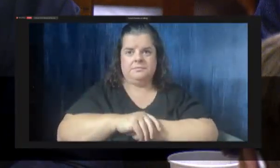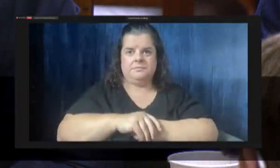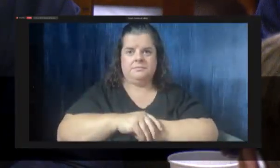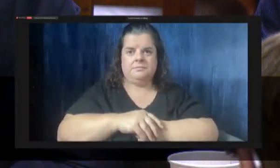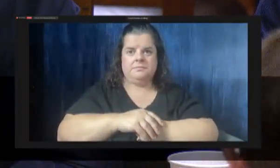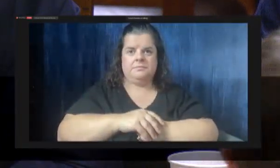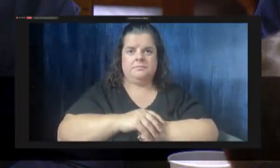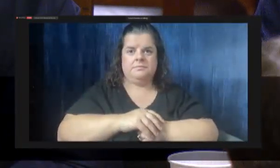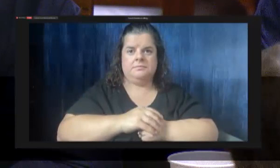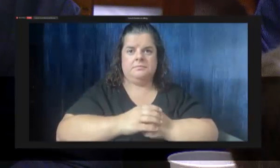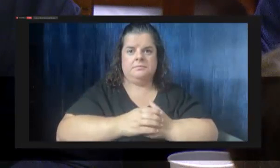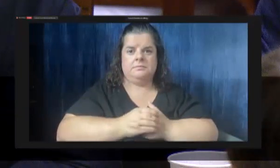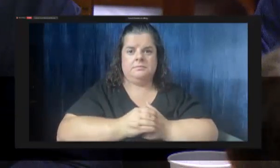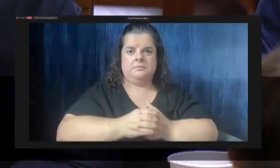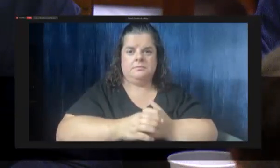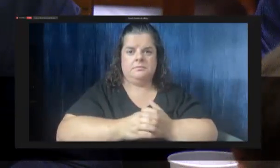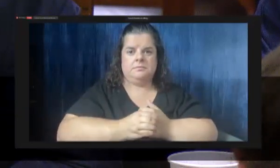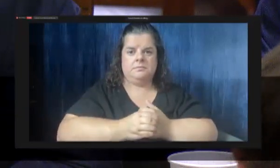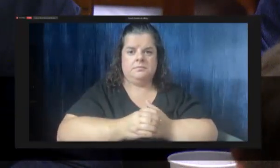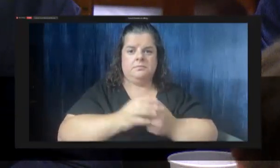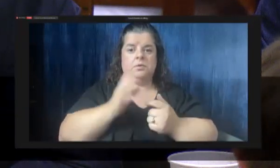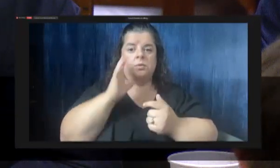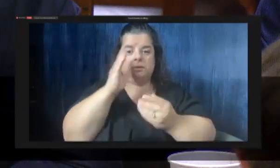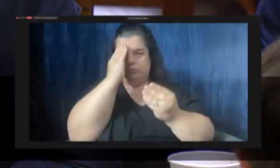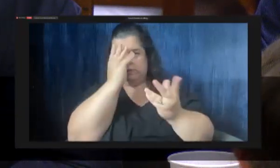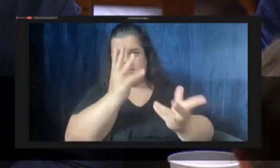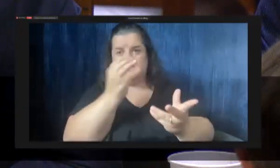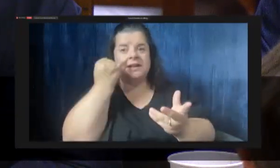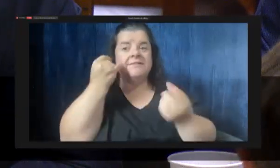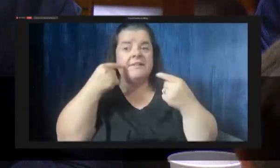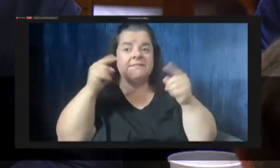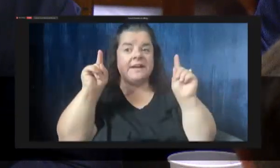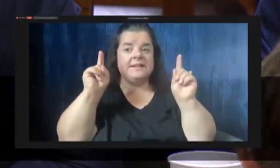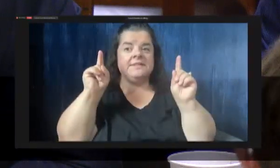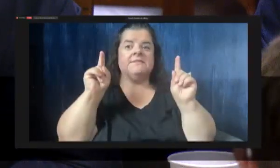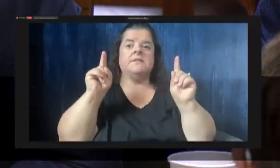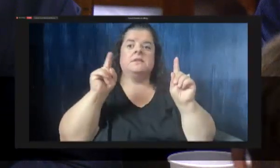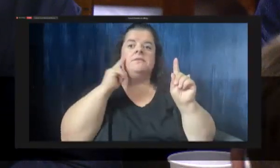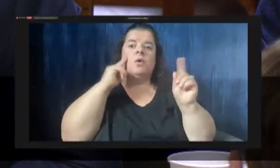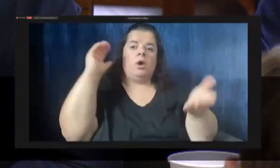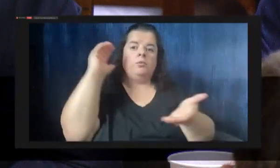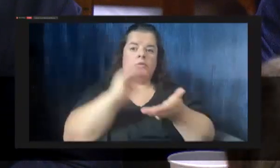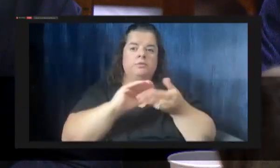one that will let us know if we're effective at reducing the population.